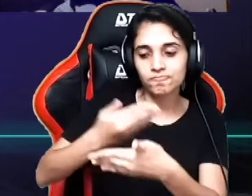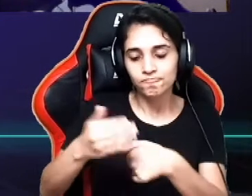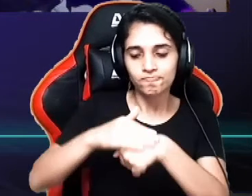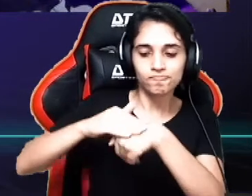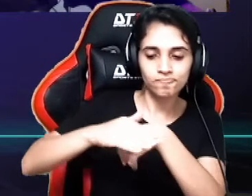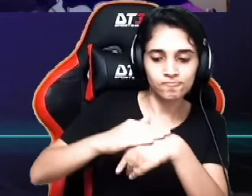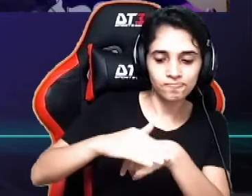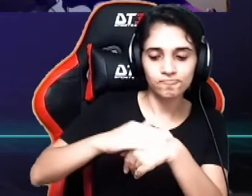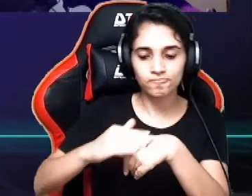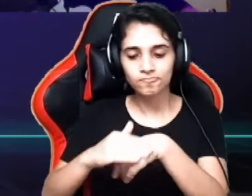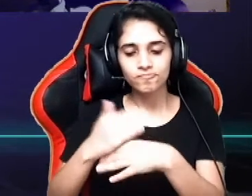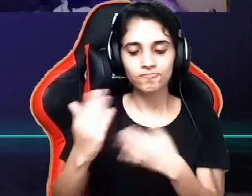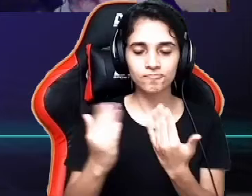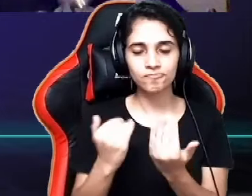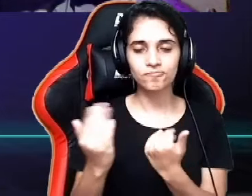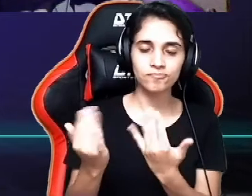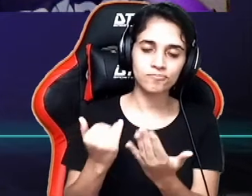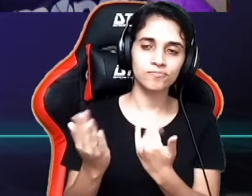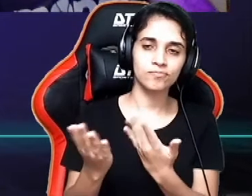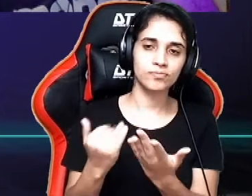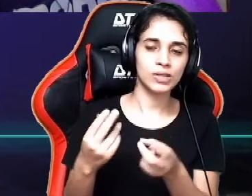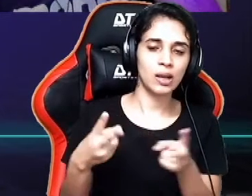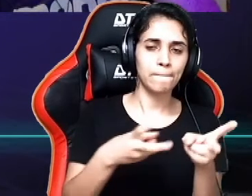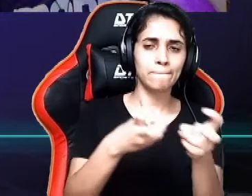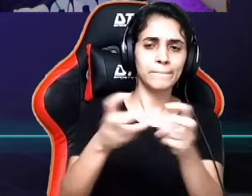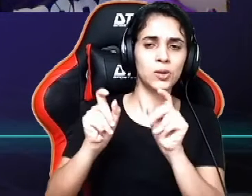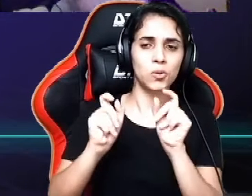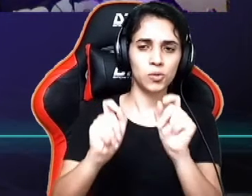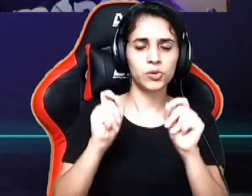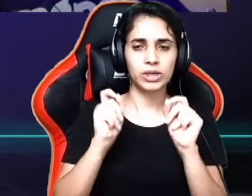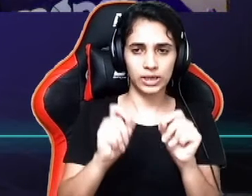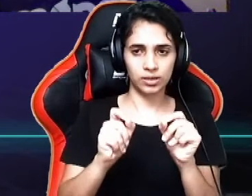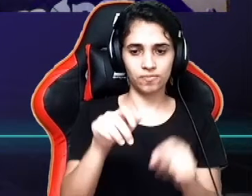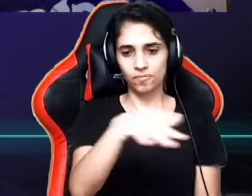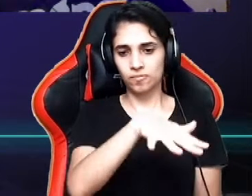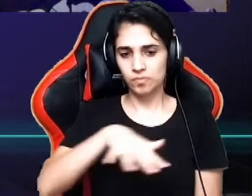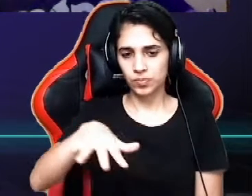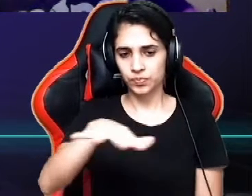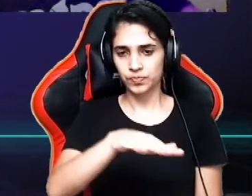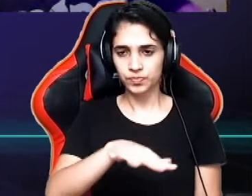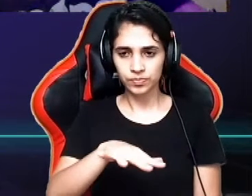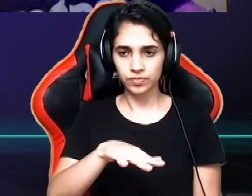So with that talk, we noticed that the industry